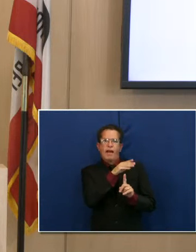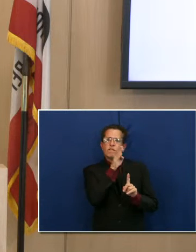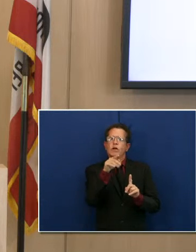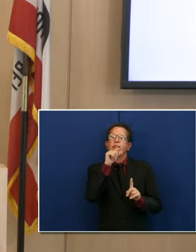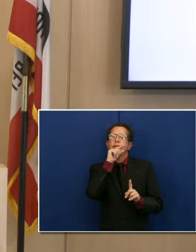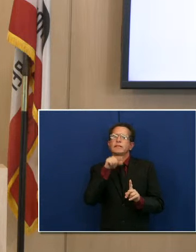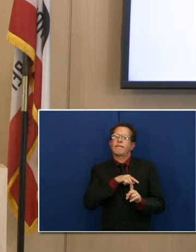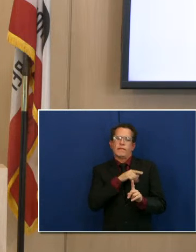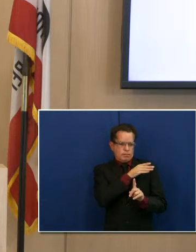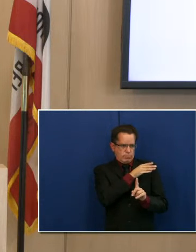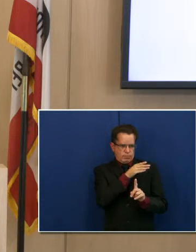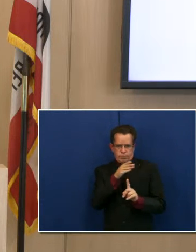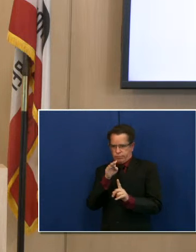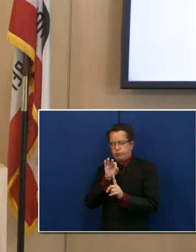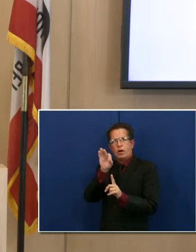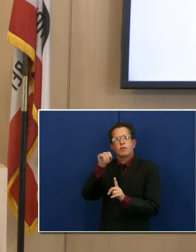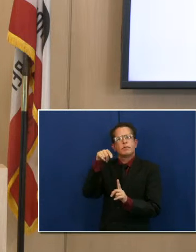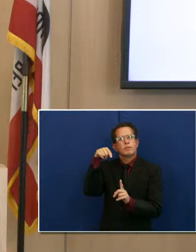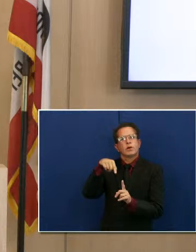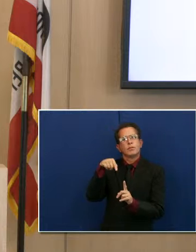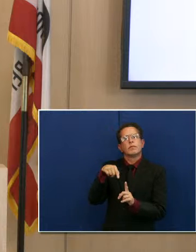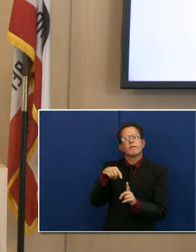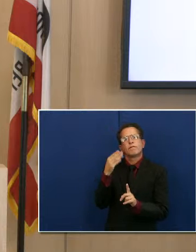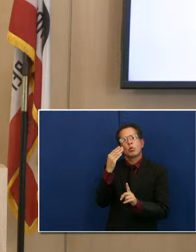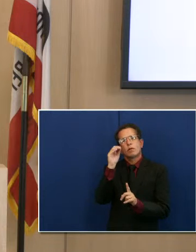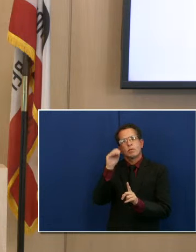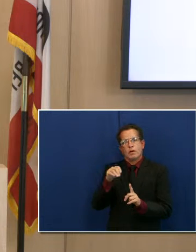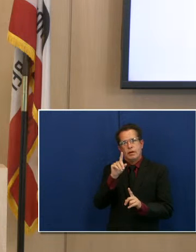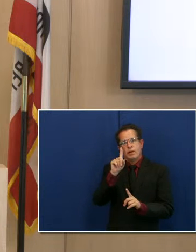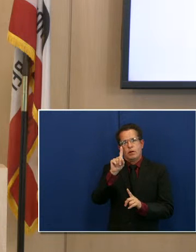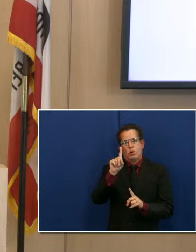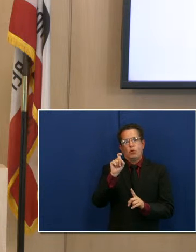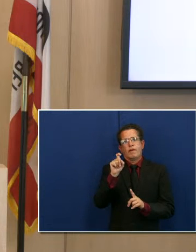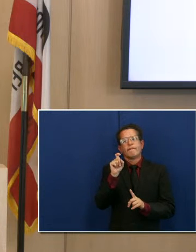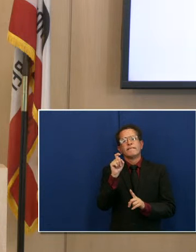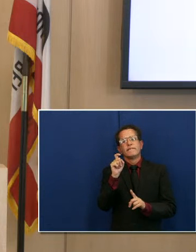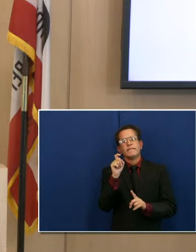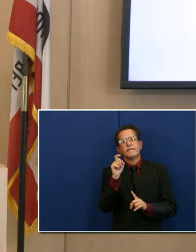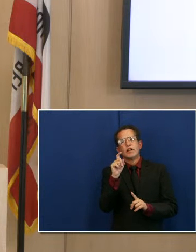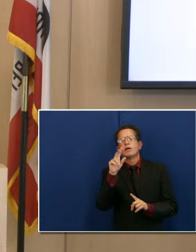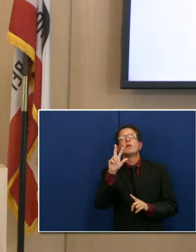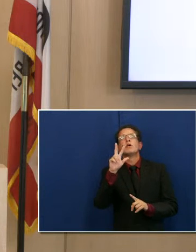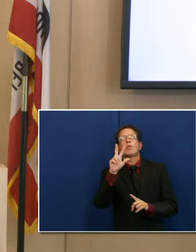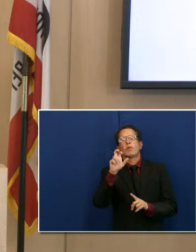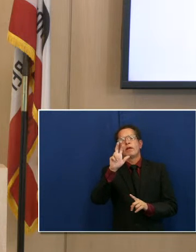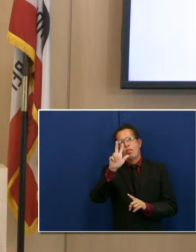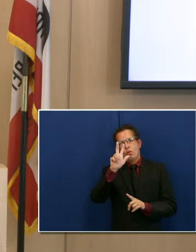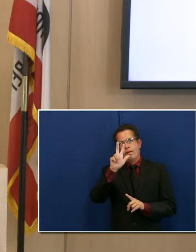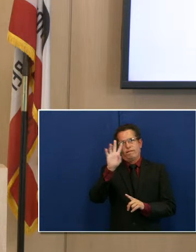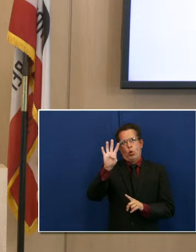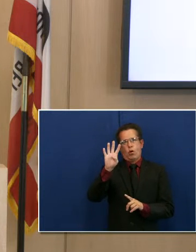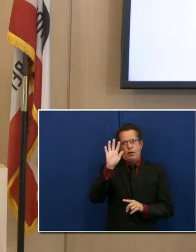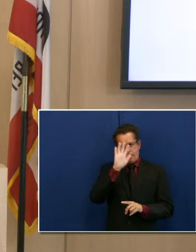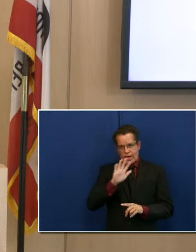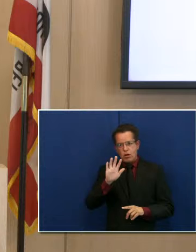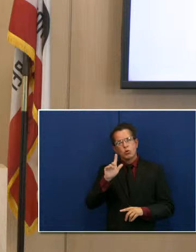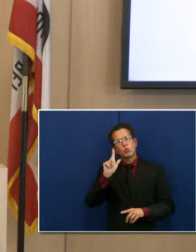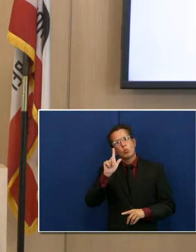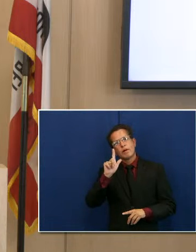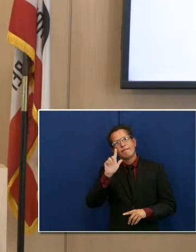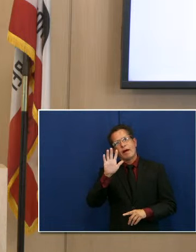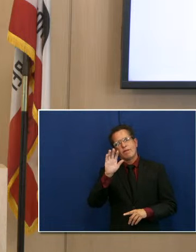of those that have died, the 1,350 reported, about 334, or